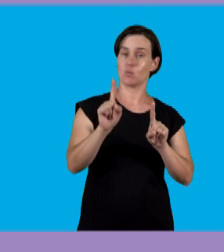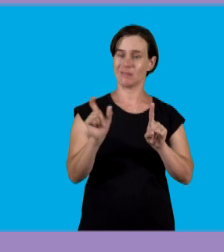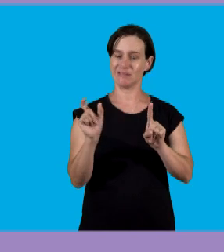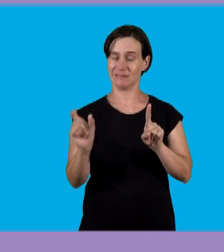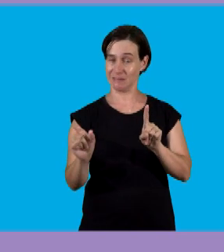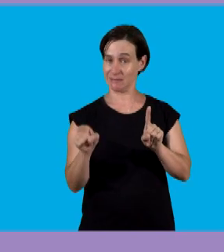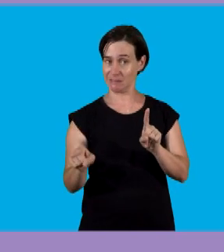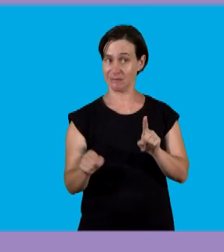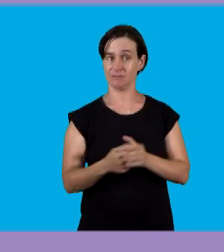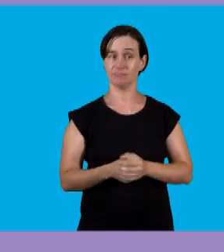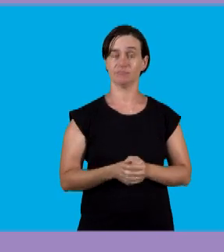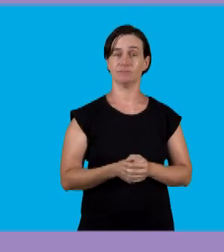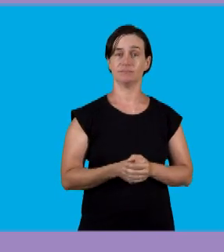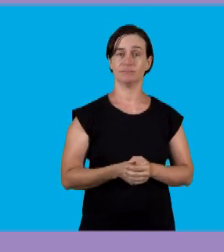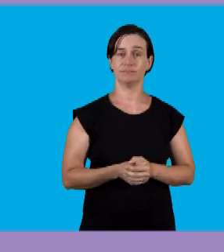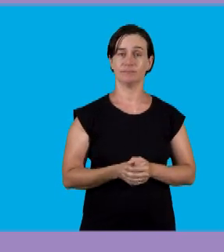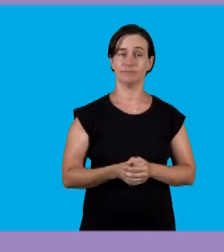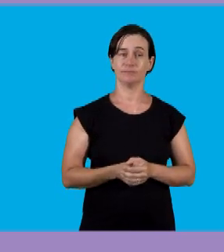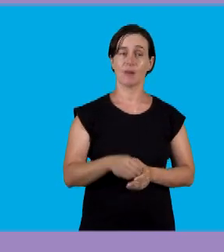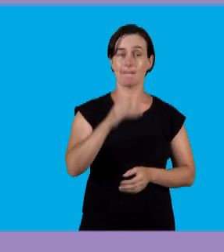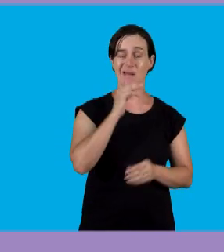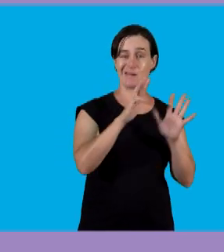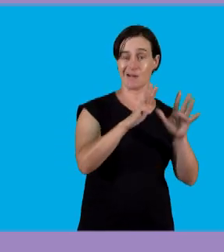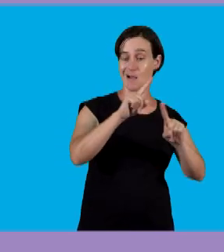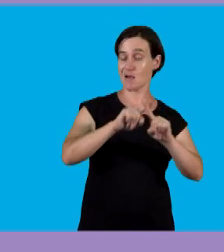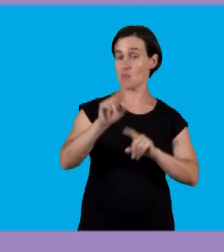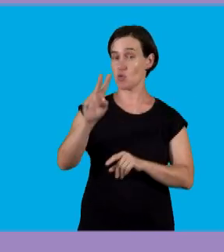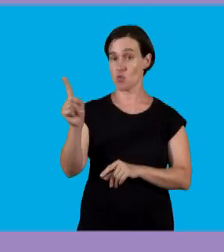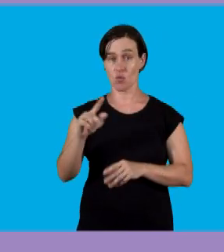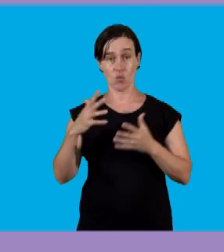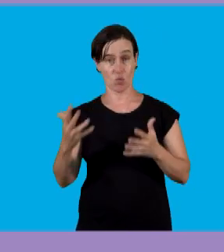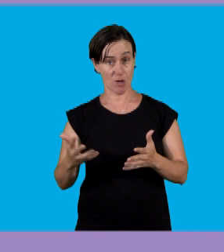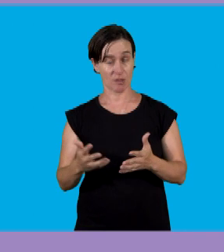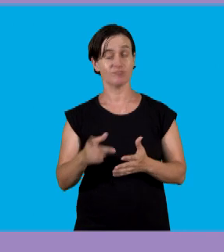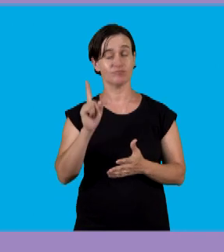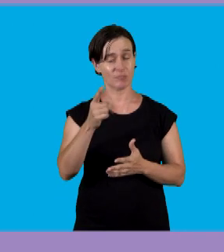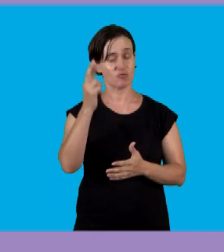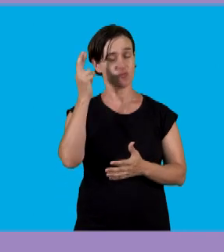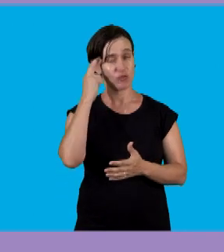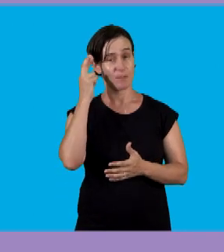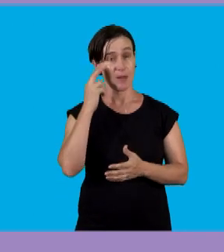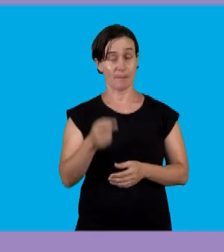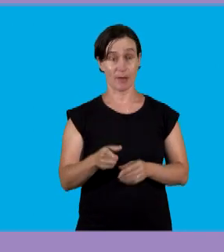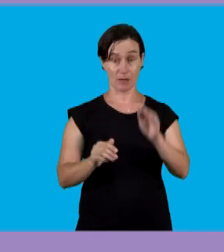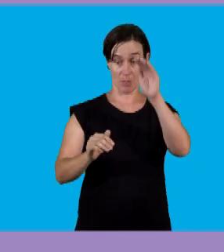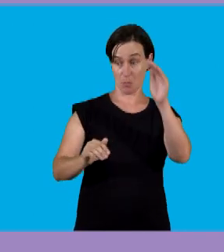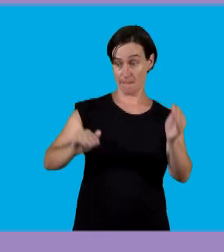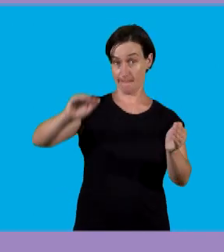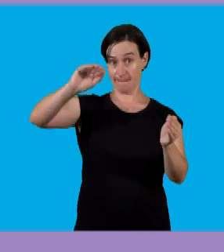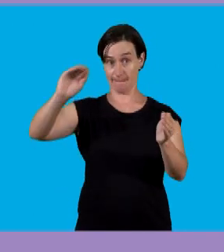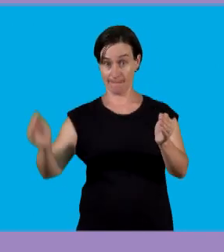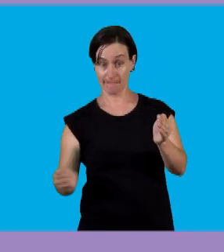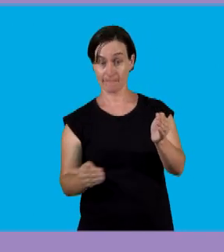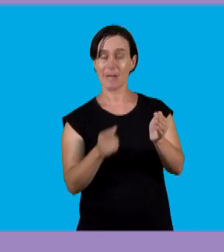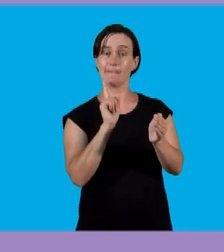this binomial. So we are going to further multiply the 9 with the 2, because remember, each term in